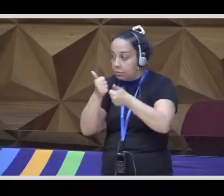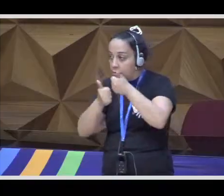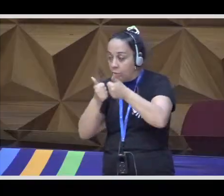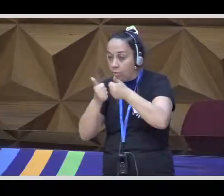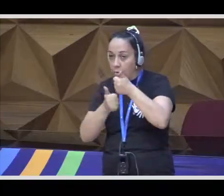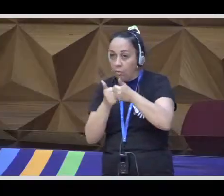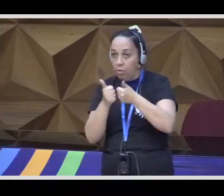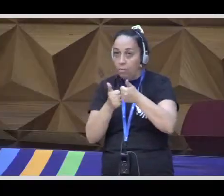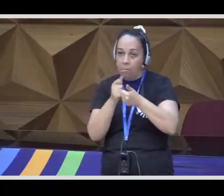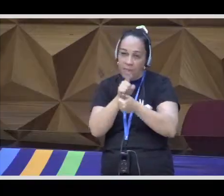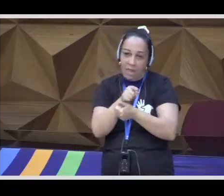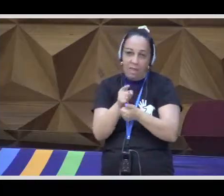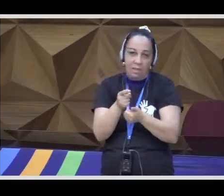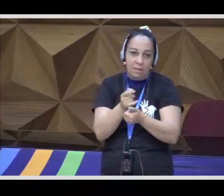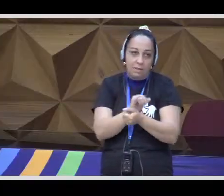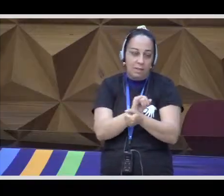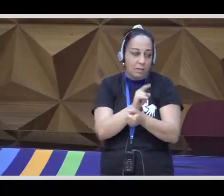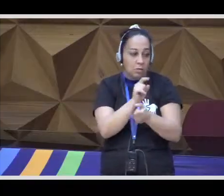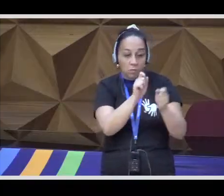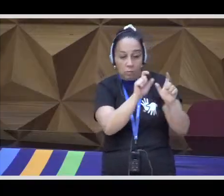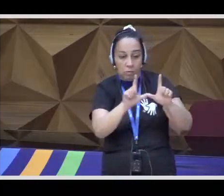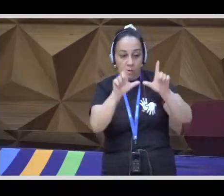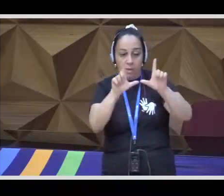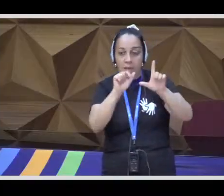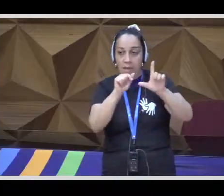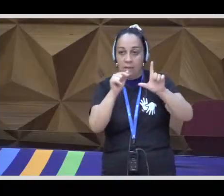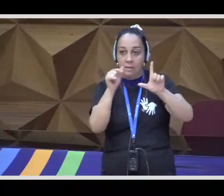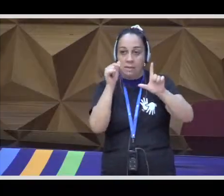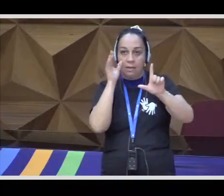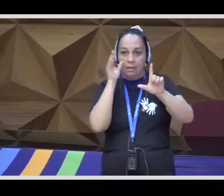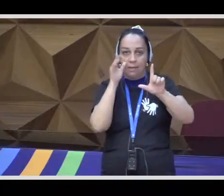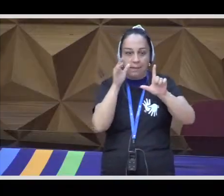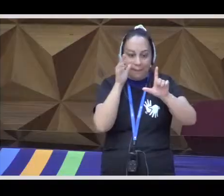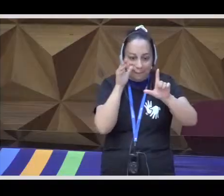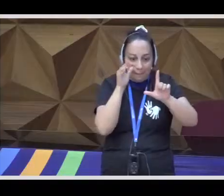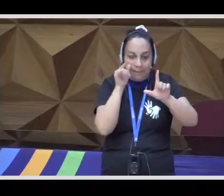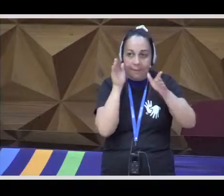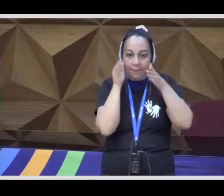you often see in games, is that if you want to move in the